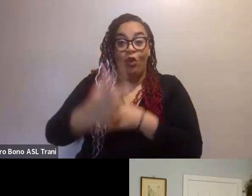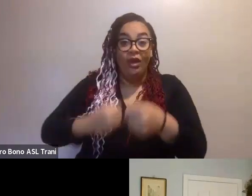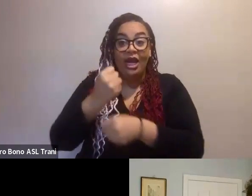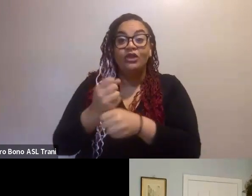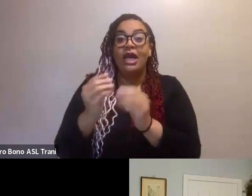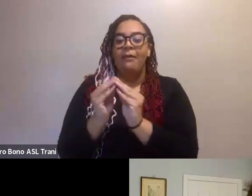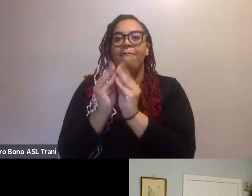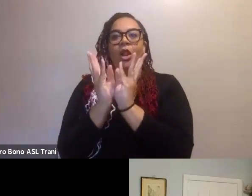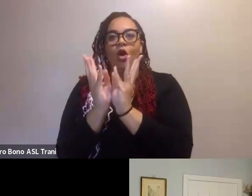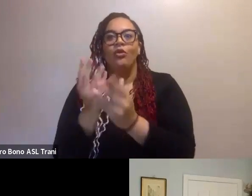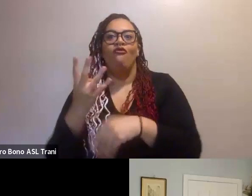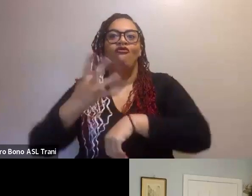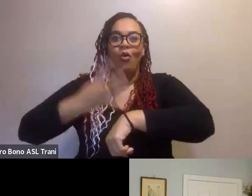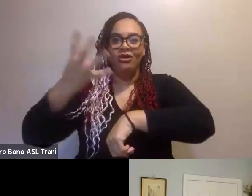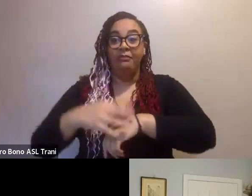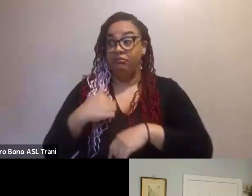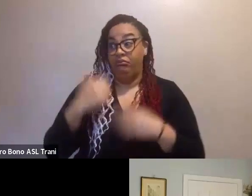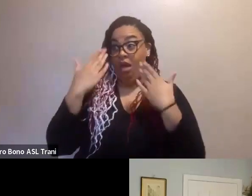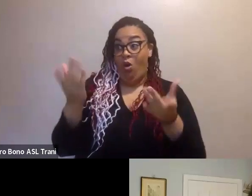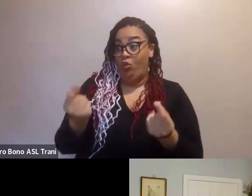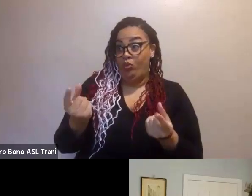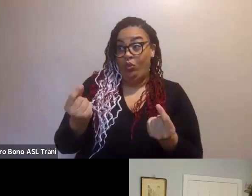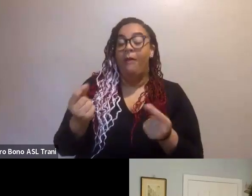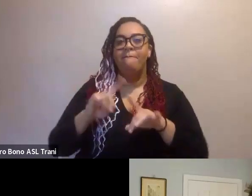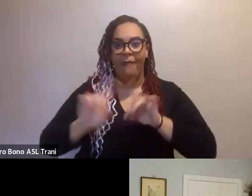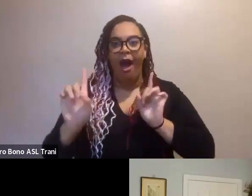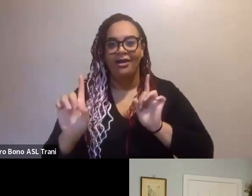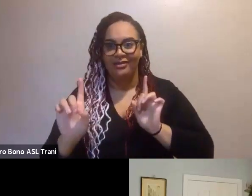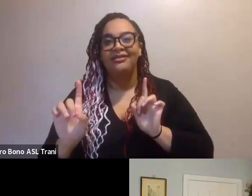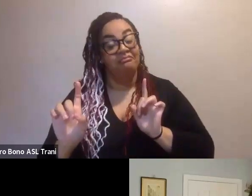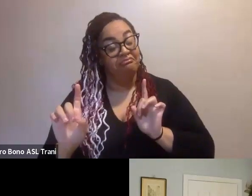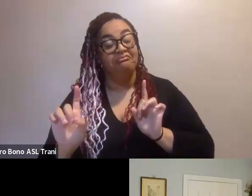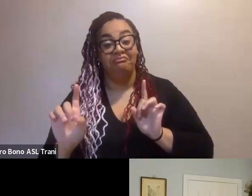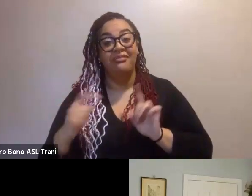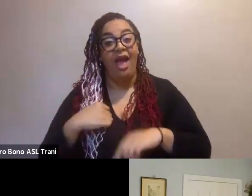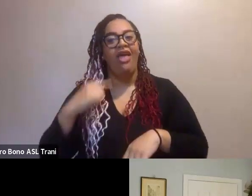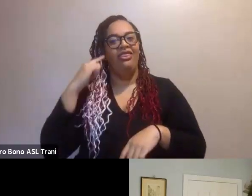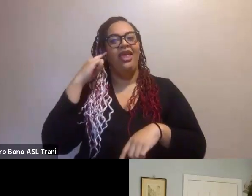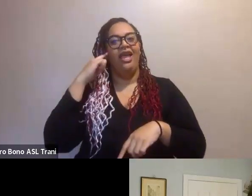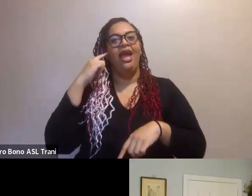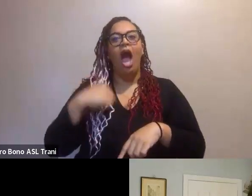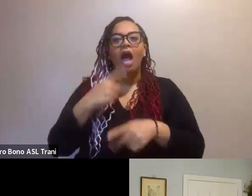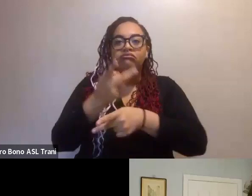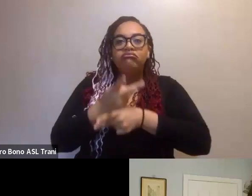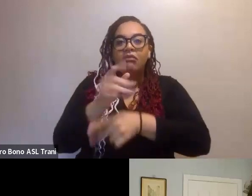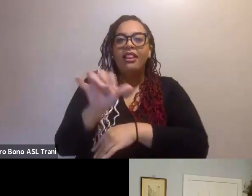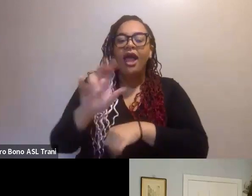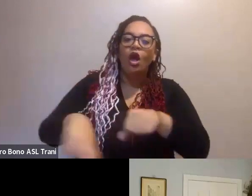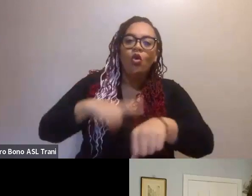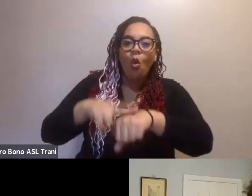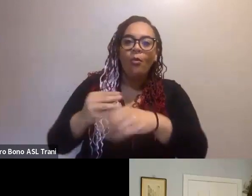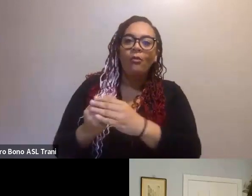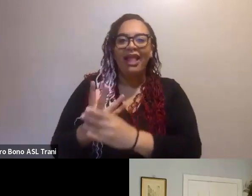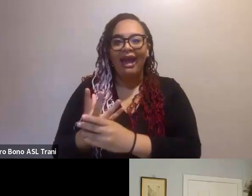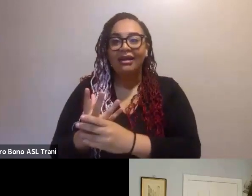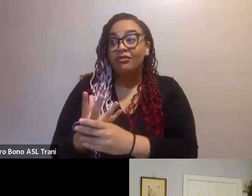times on me. I don't even know what I did, but impressive. I think I treated it like a regular plant, which would be